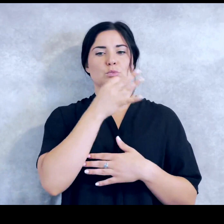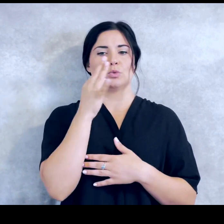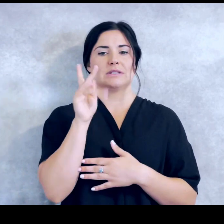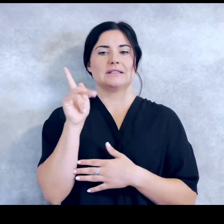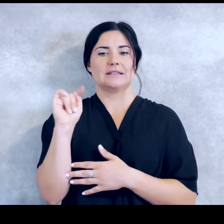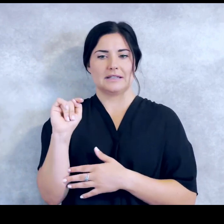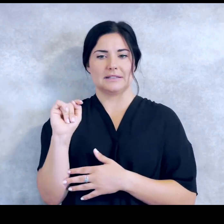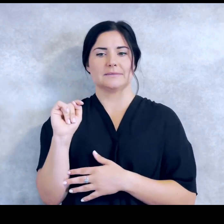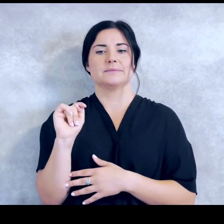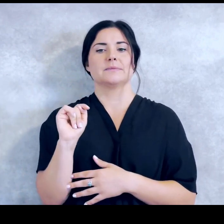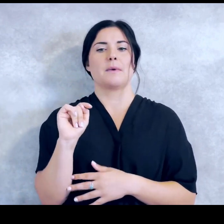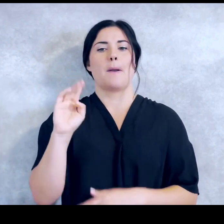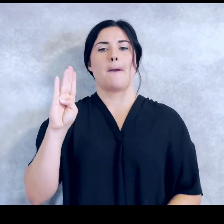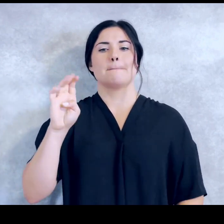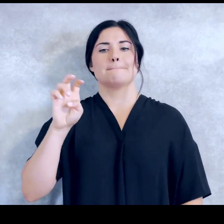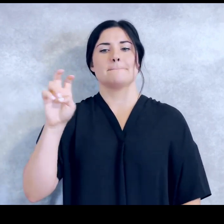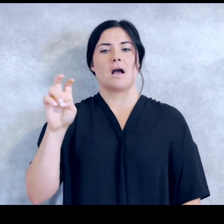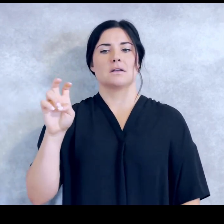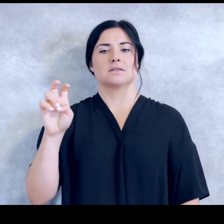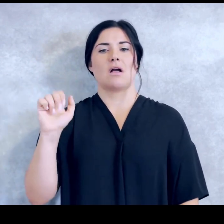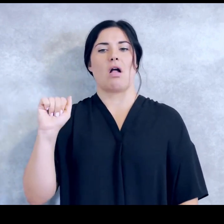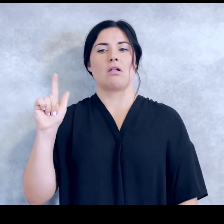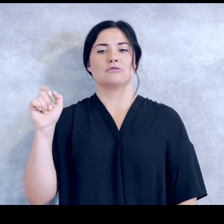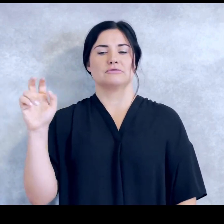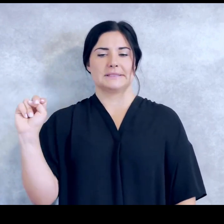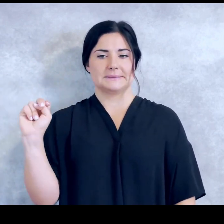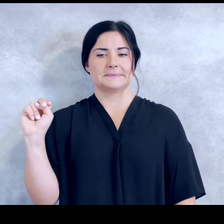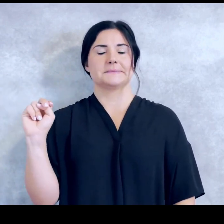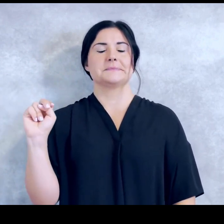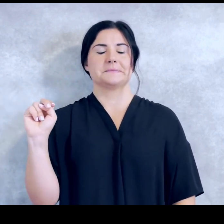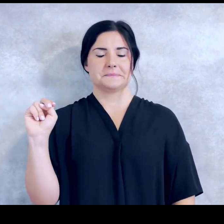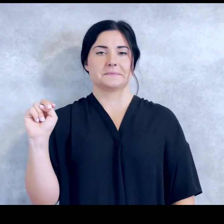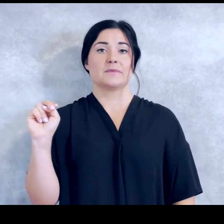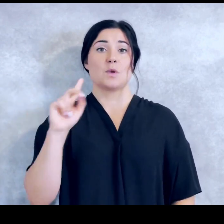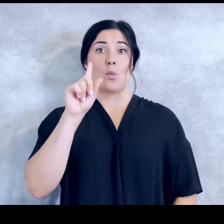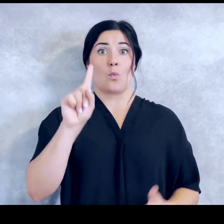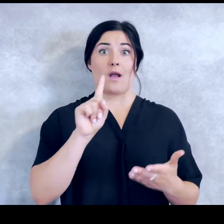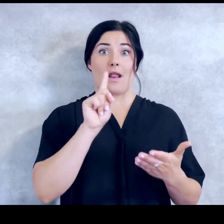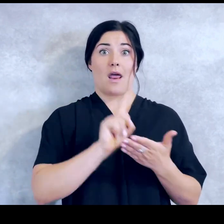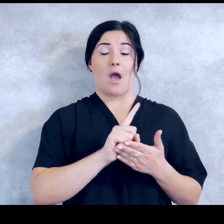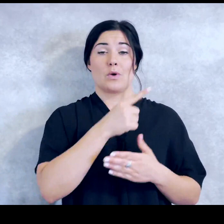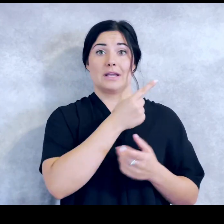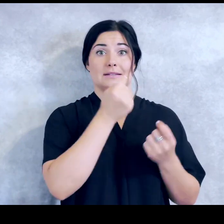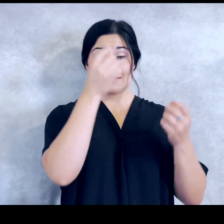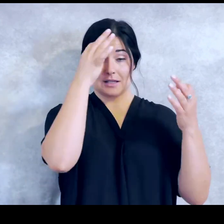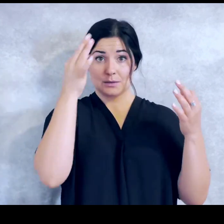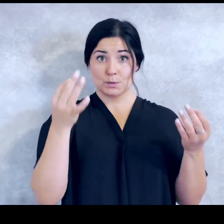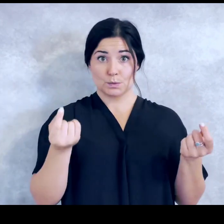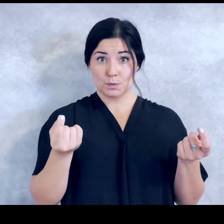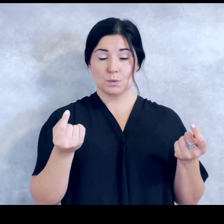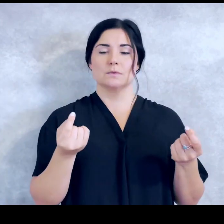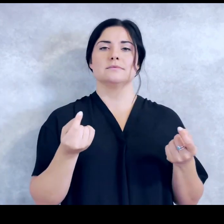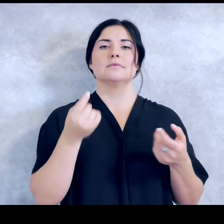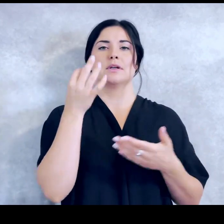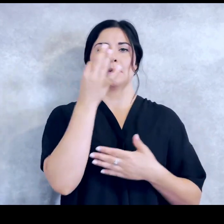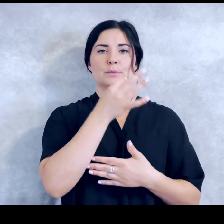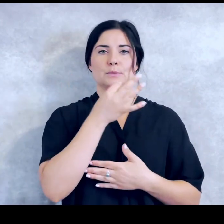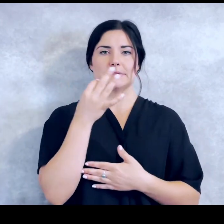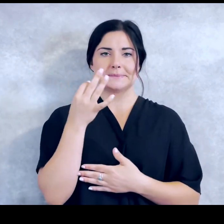Aldrin, Lunar Module Pilot. And so in that hour, he said, this is what I'm going to do. I'm going to take